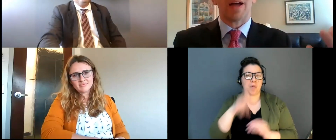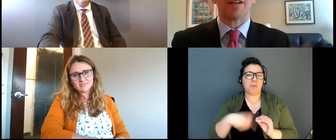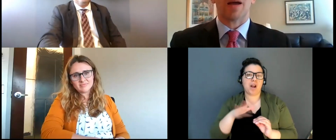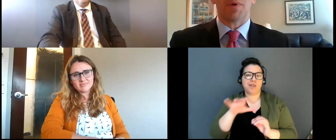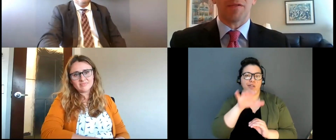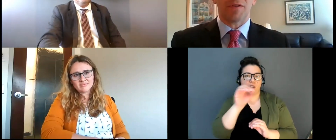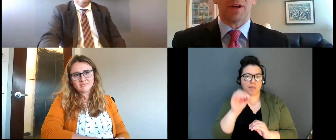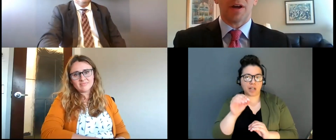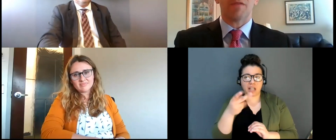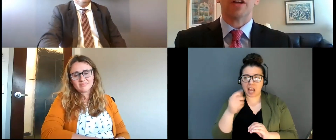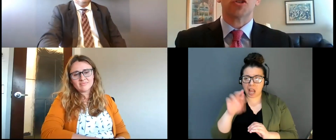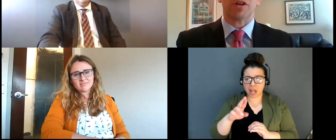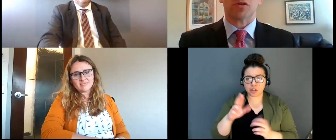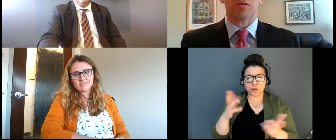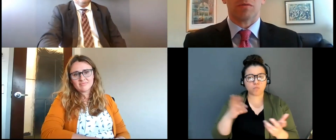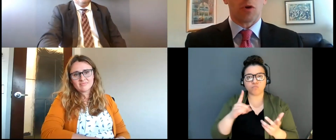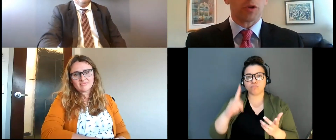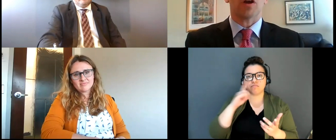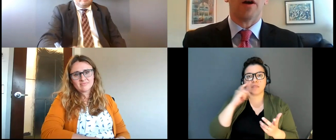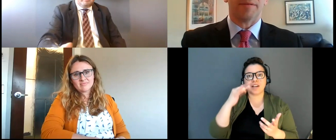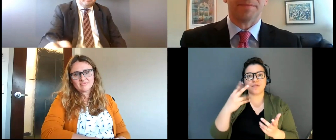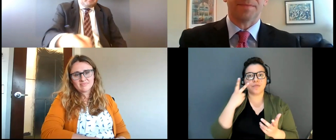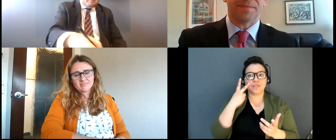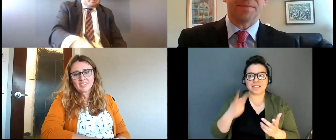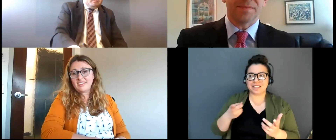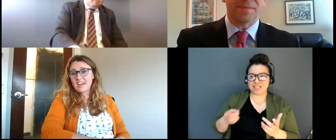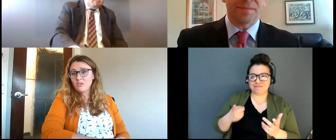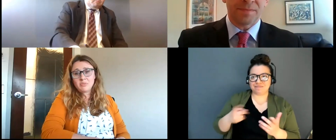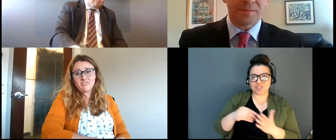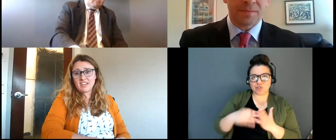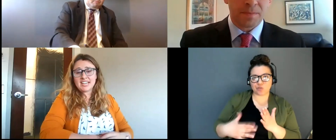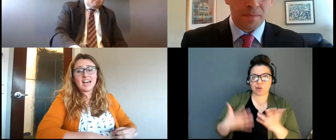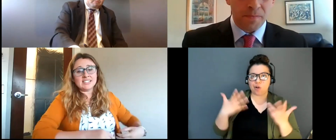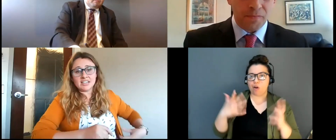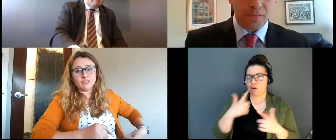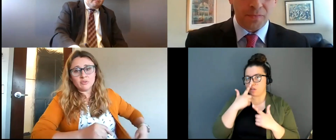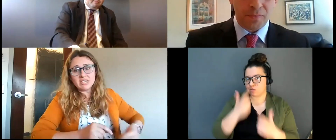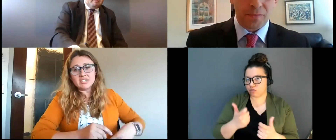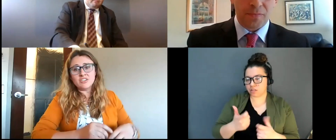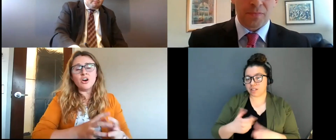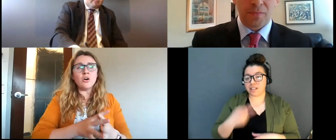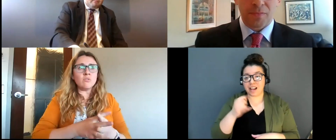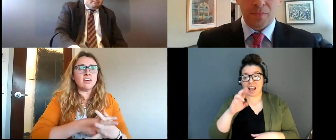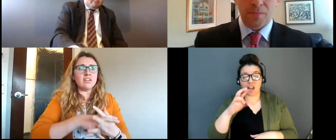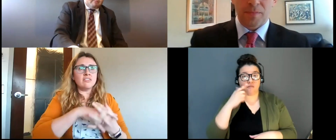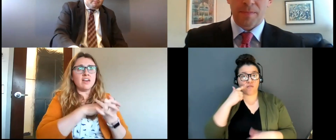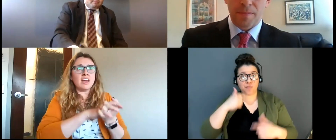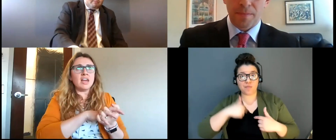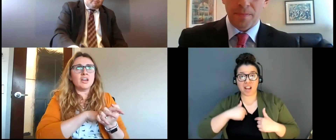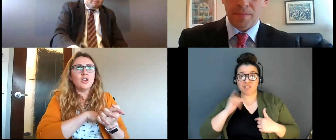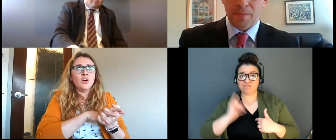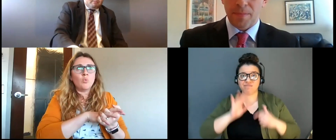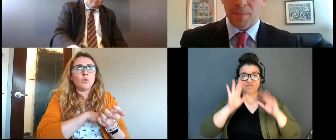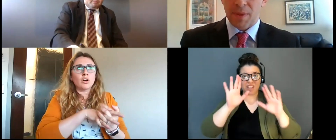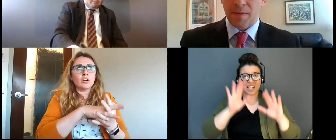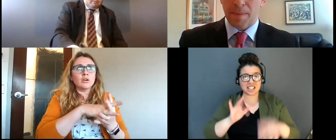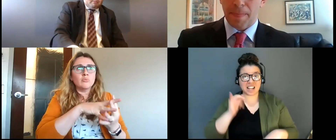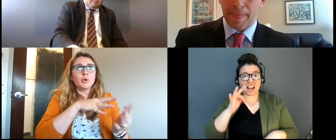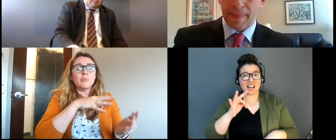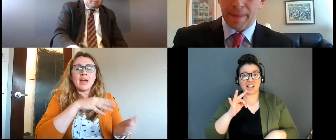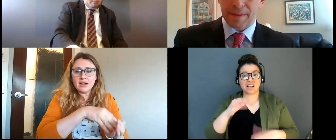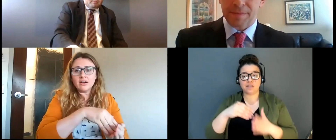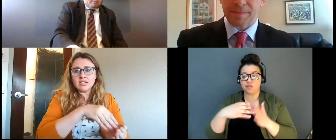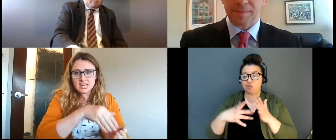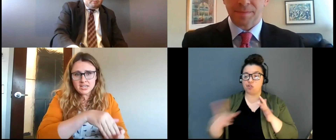to show that type of interest early on? That would be fantastic for me to know that they